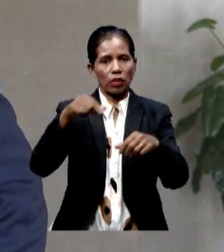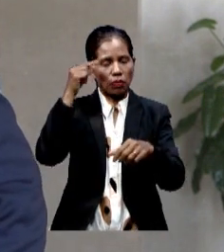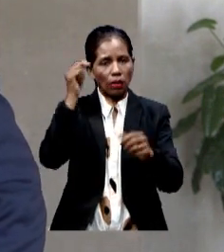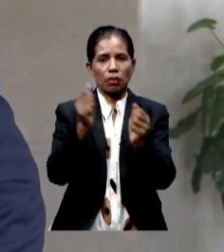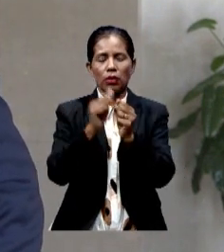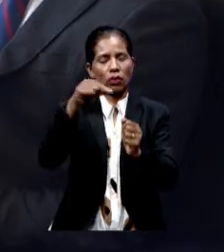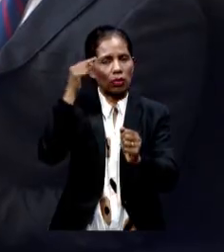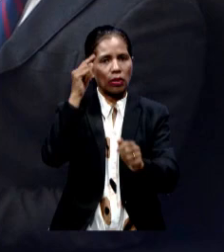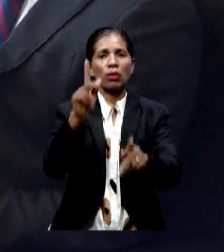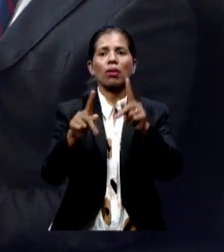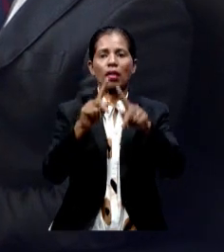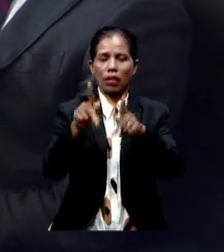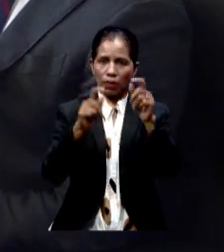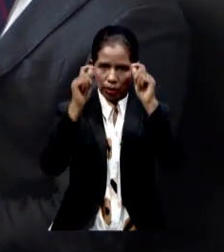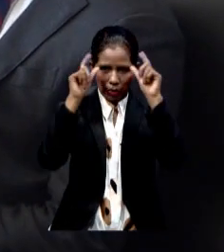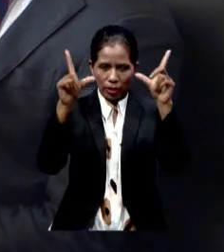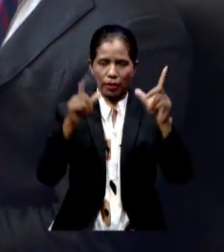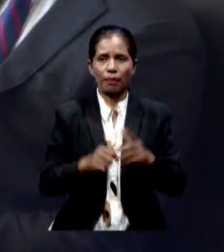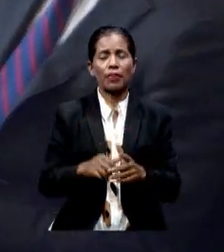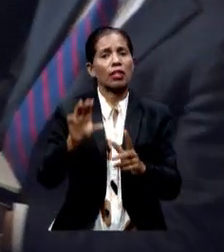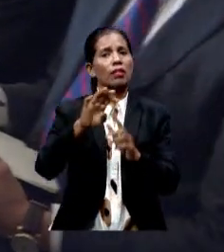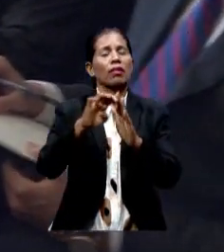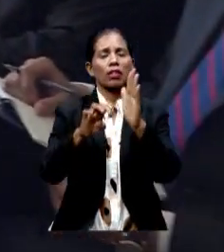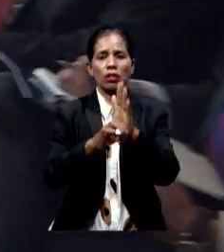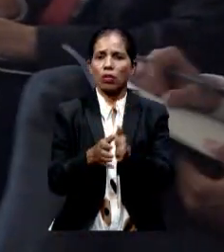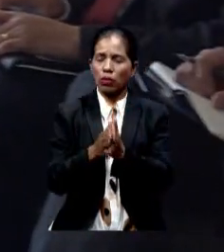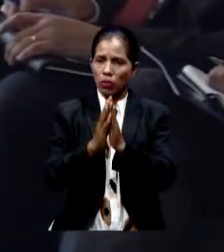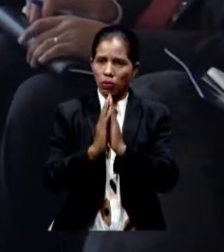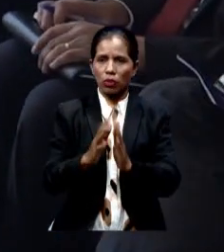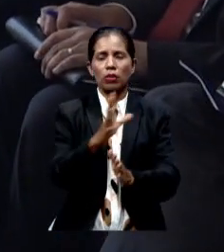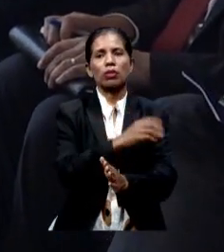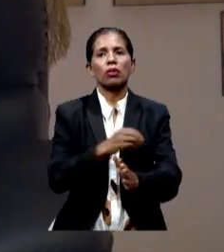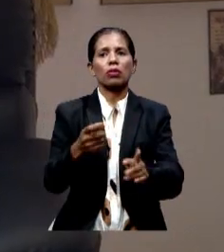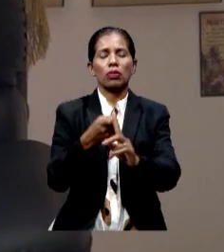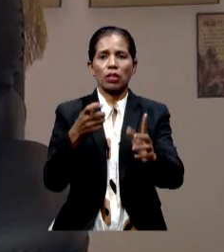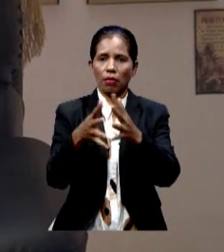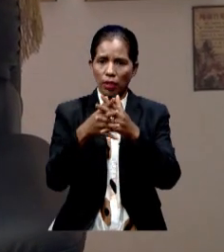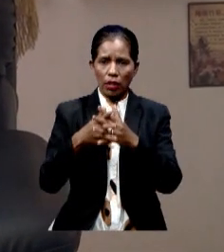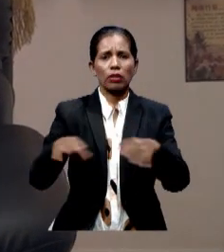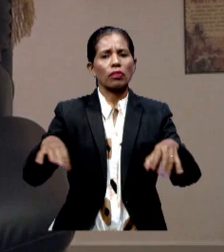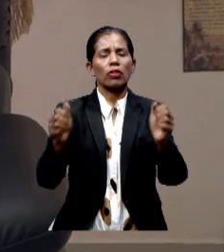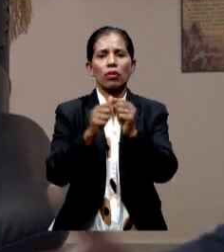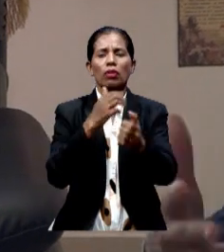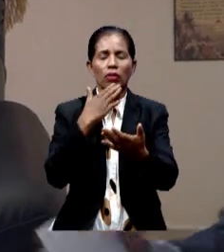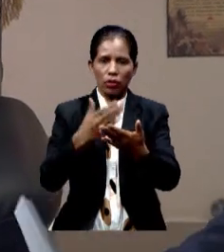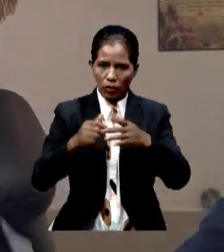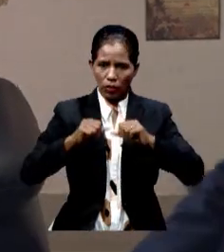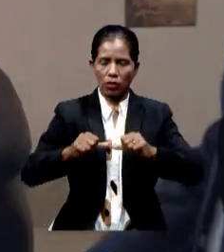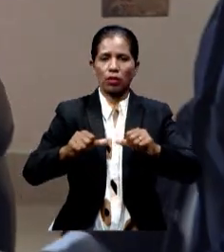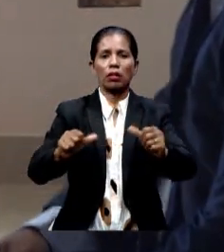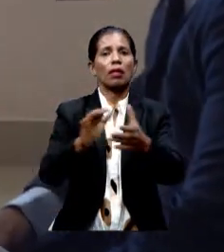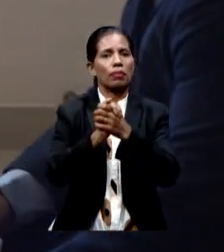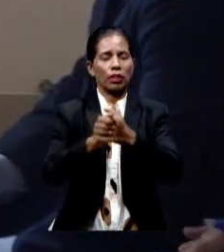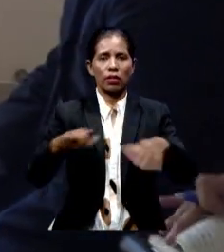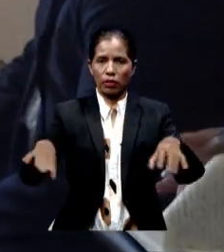with the people of Timor-Leste. Chefe Estado Mos Husu ba Enkaregadu Foun Amerika atu servisu ho diak no continua ha meting